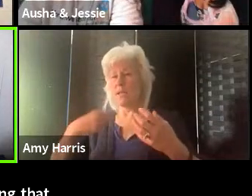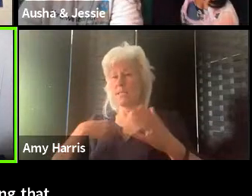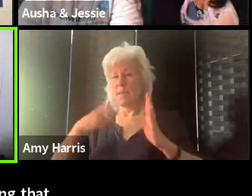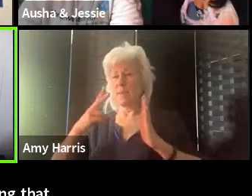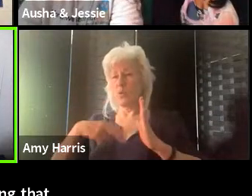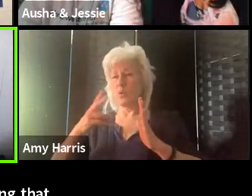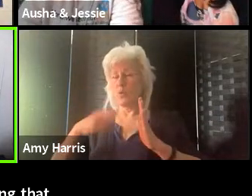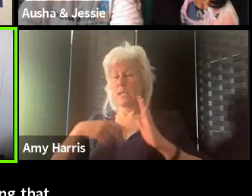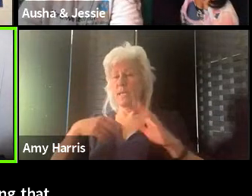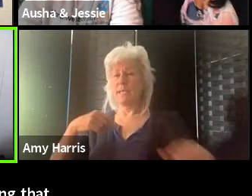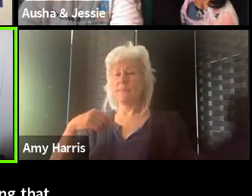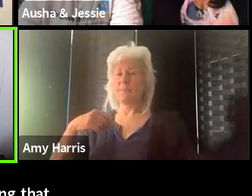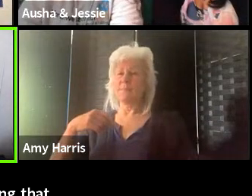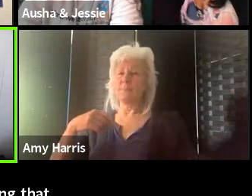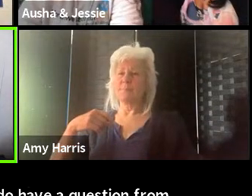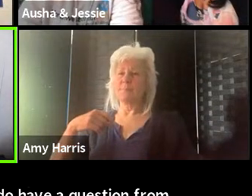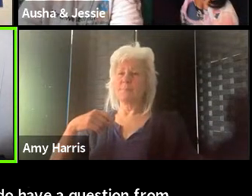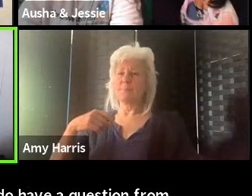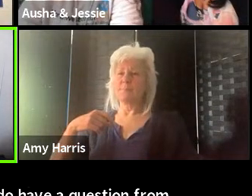aloud.